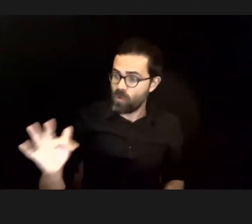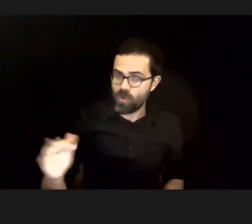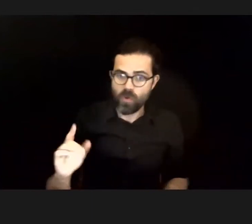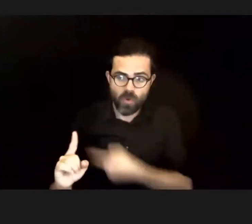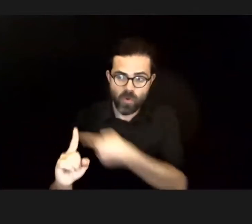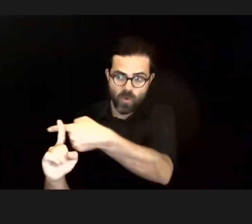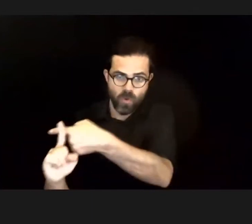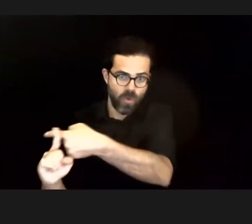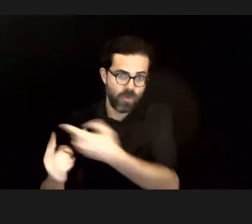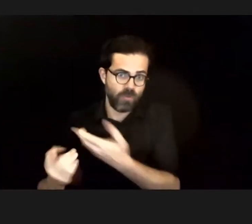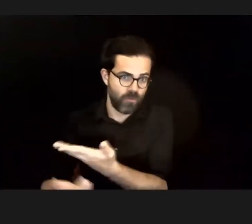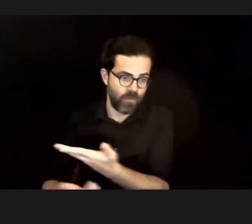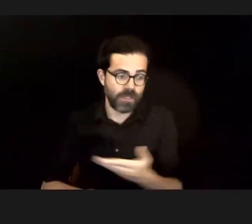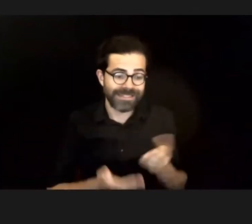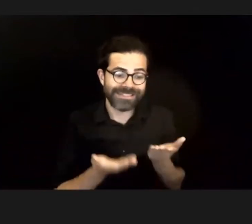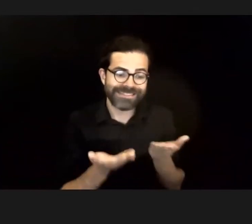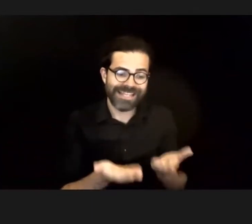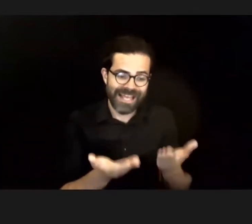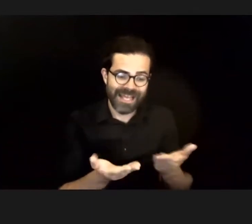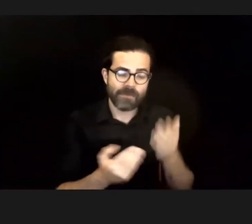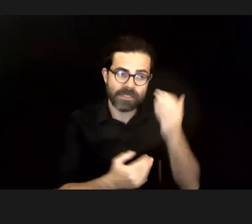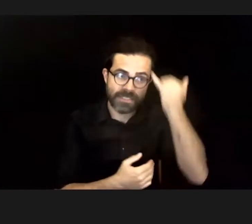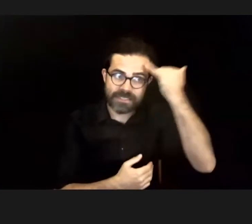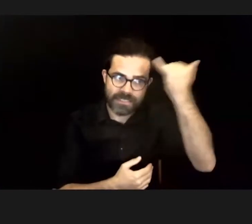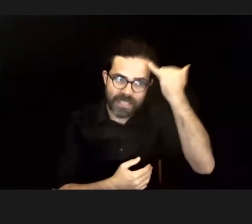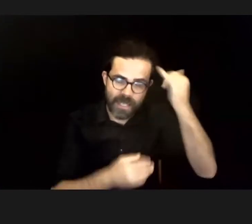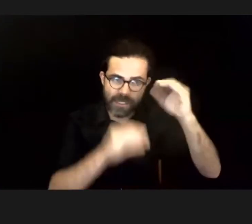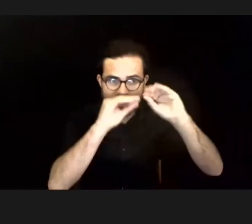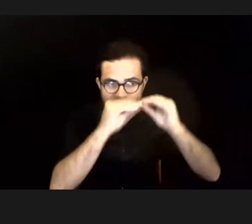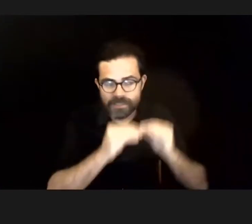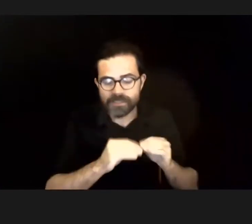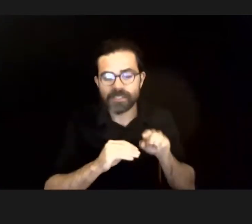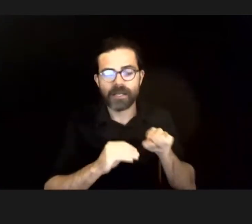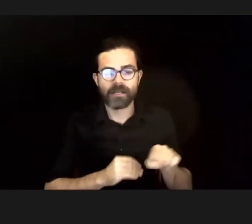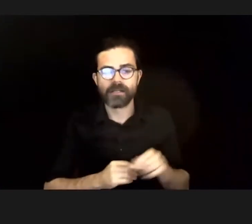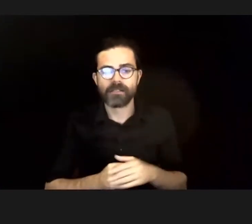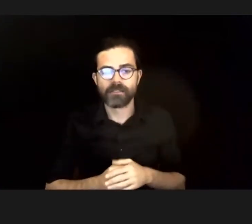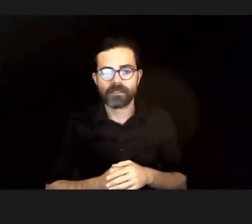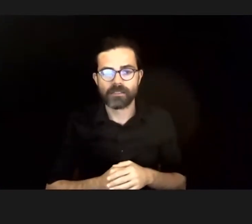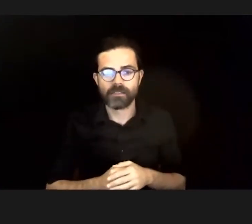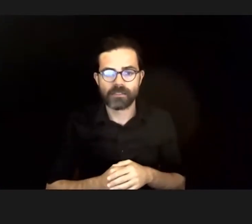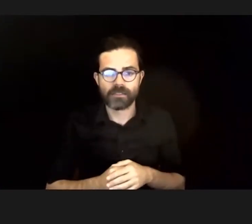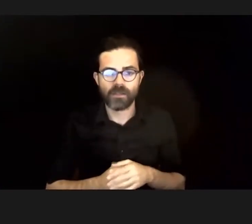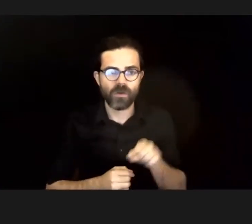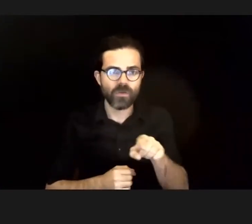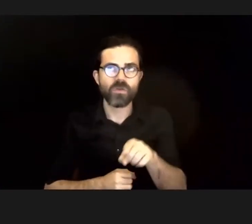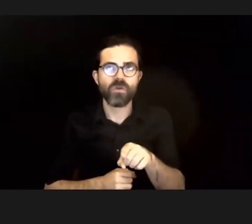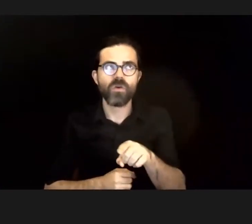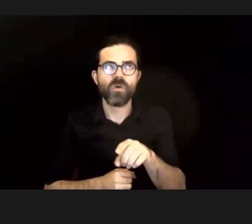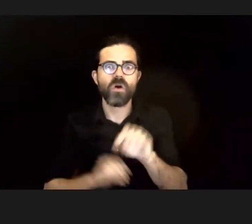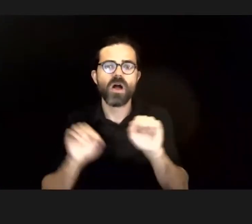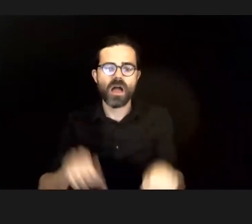of service design is that it's based on iteration. Okay, try and